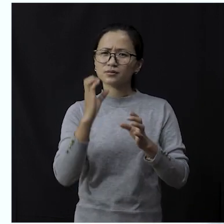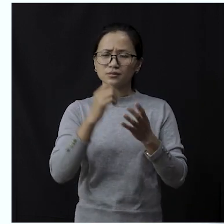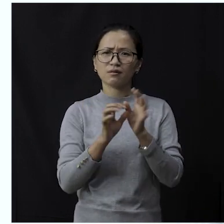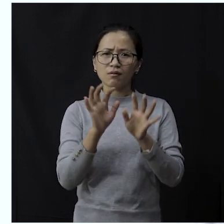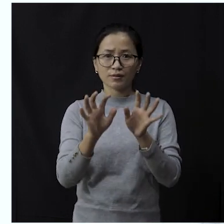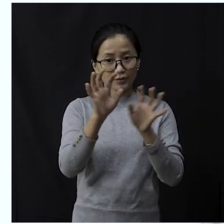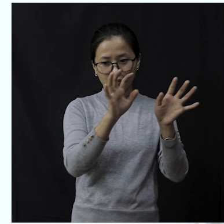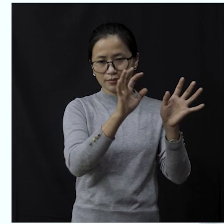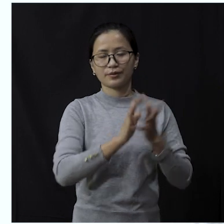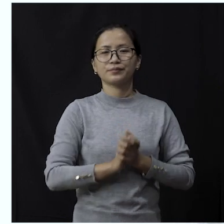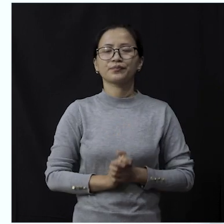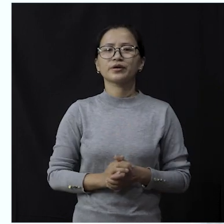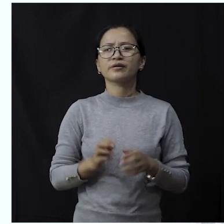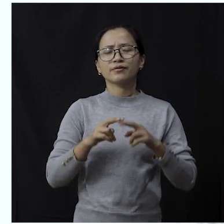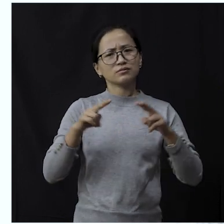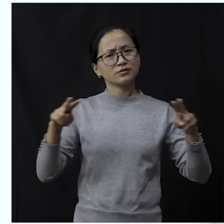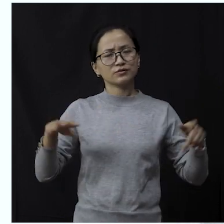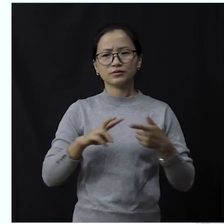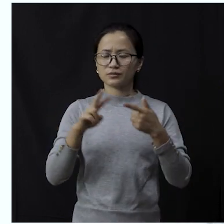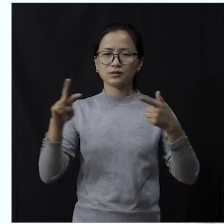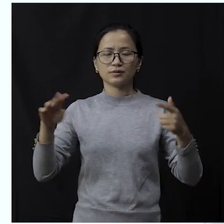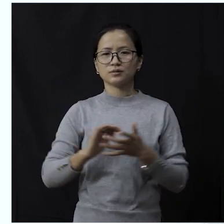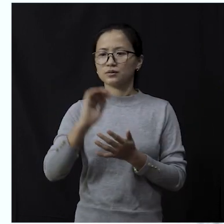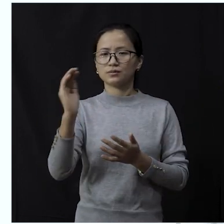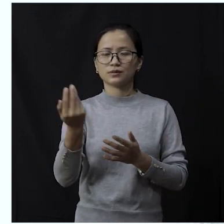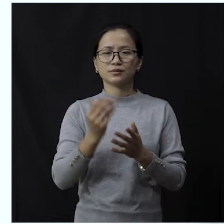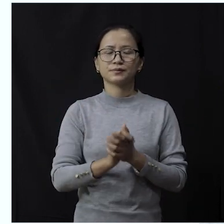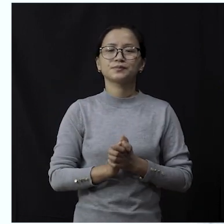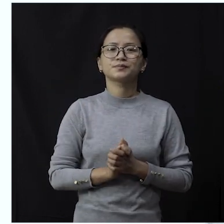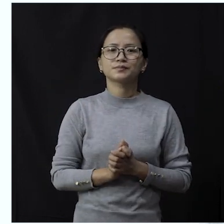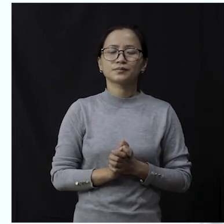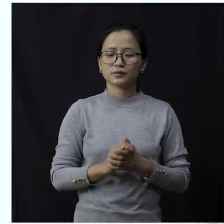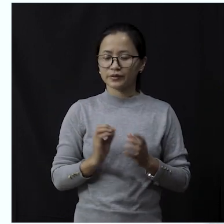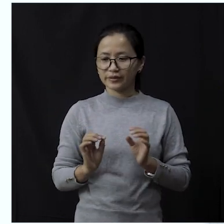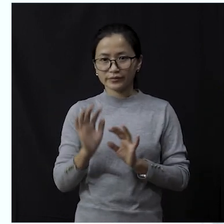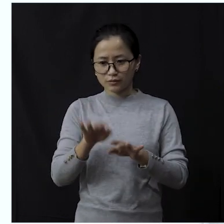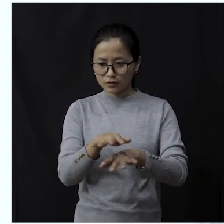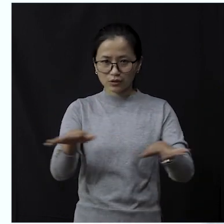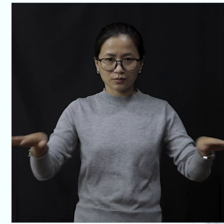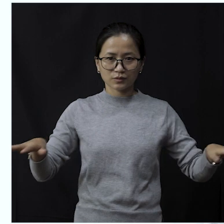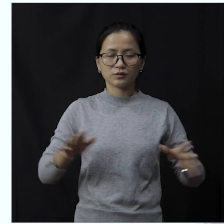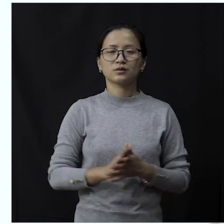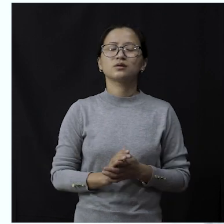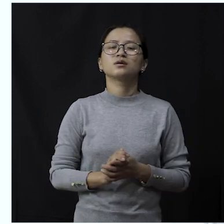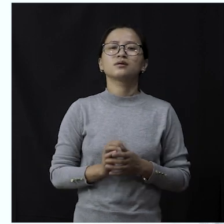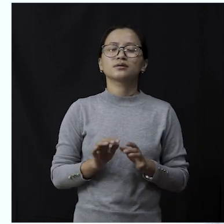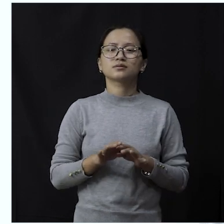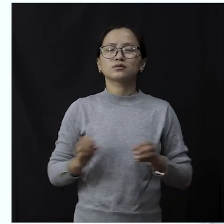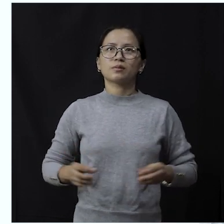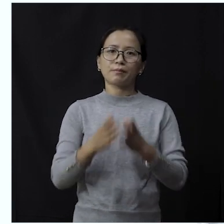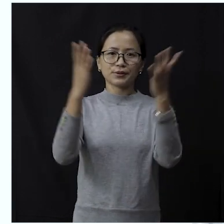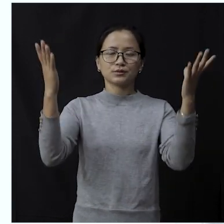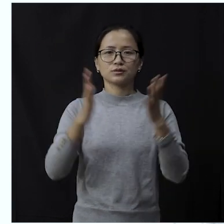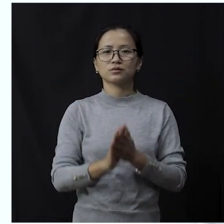And so likewise, berries can be of different types. Some can grow as creepers, some can grow as shrubs, some can even grow as big